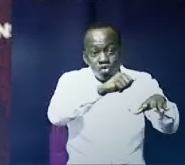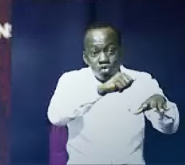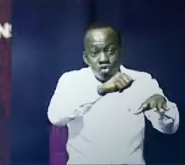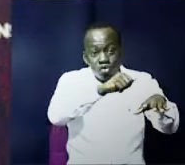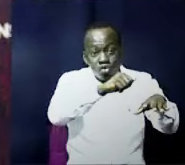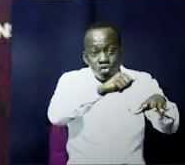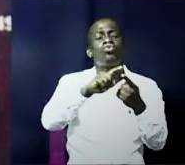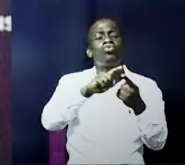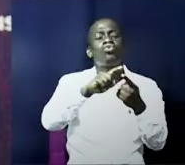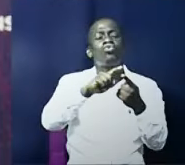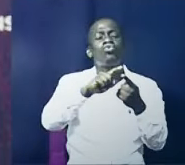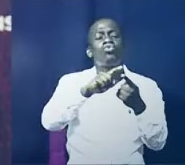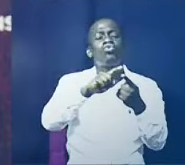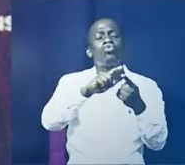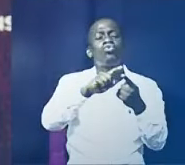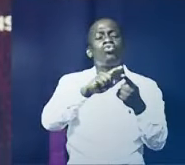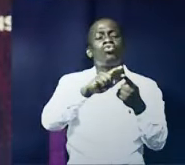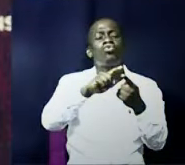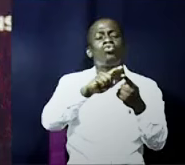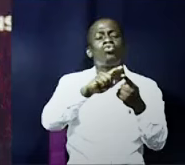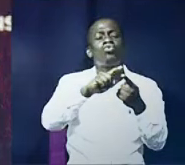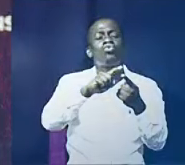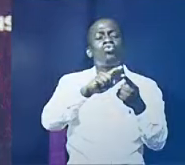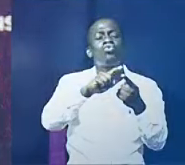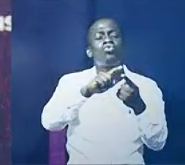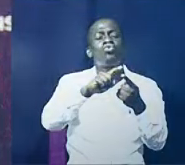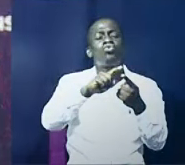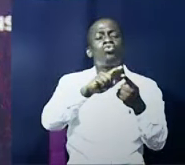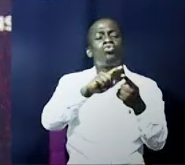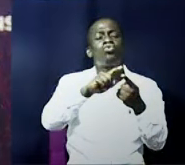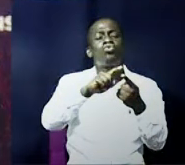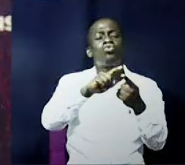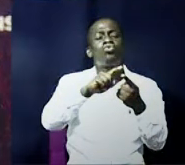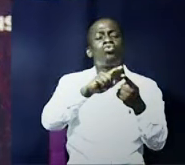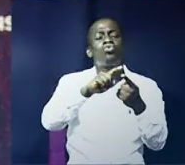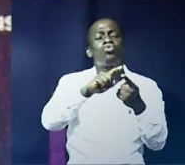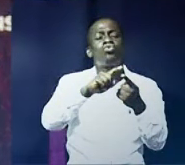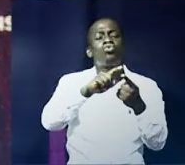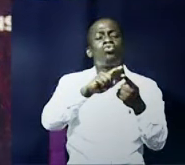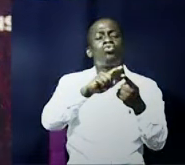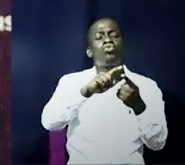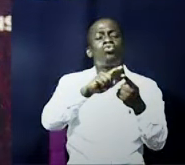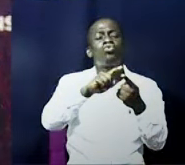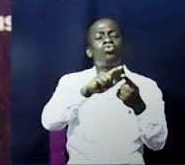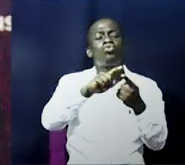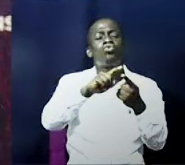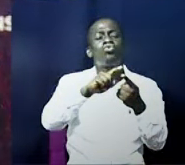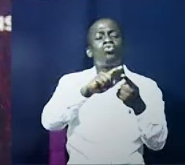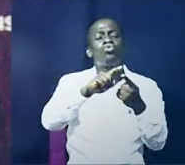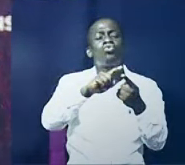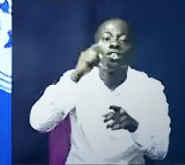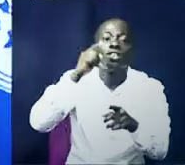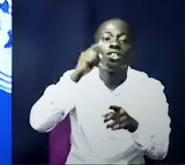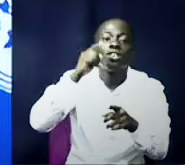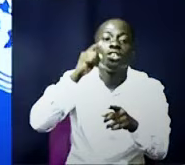are not called to survive the workplace.